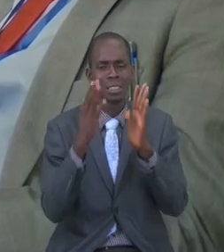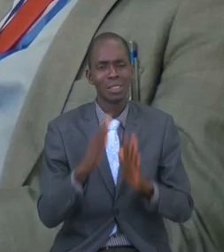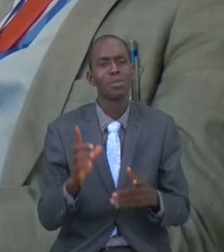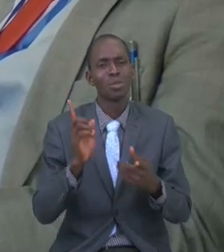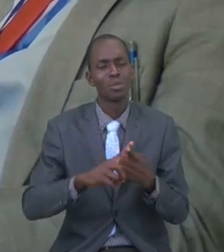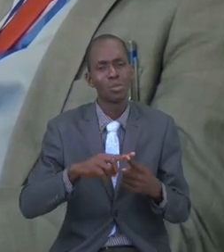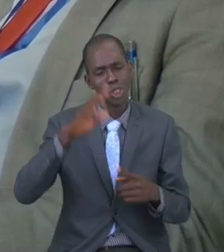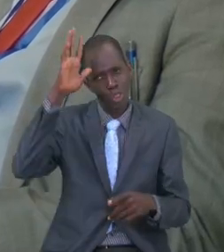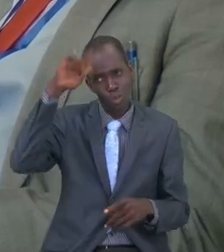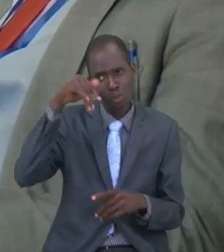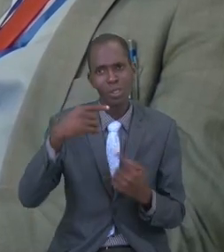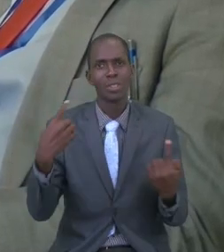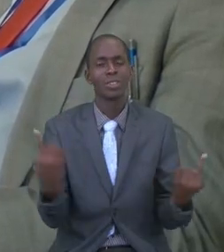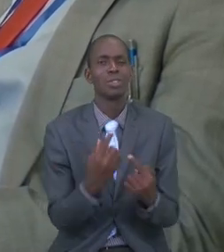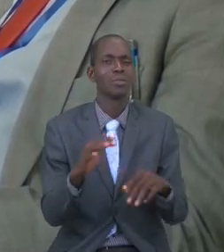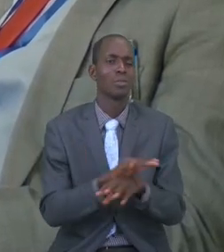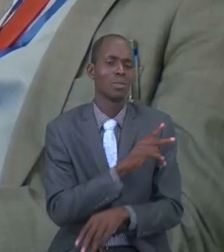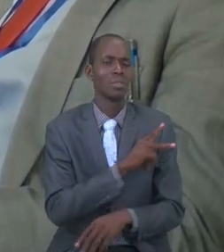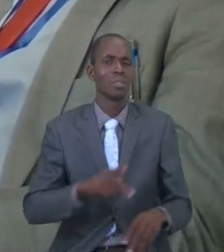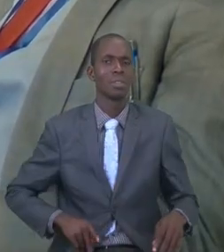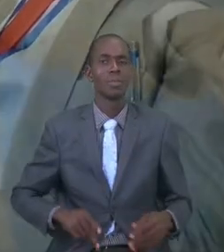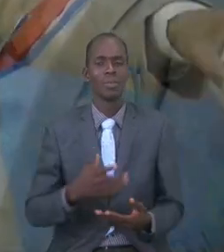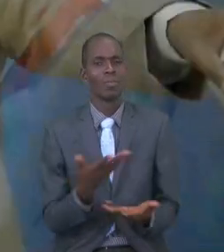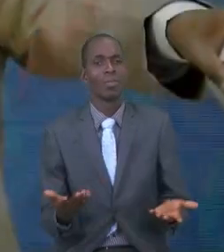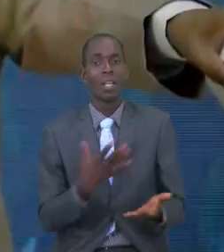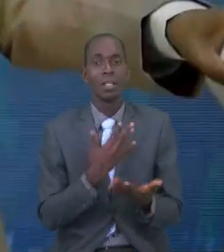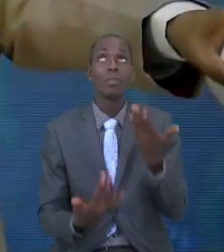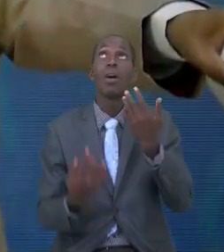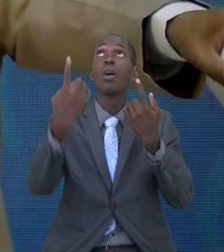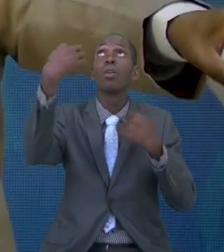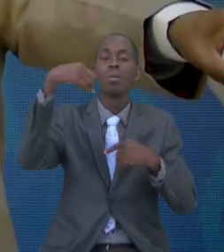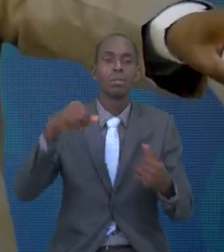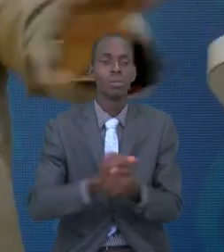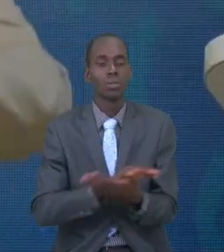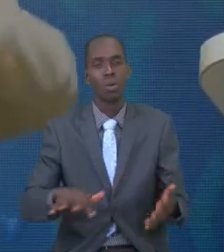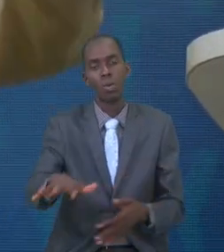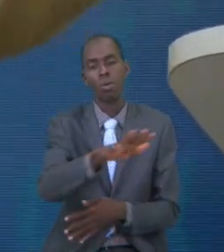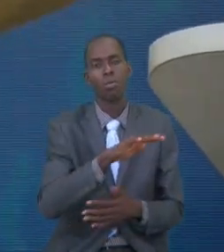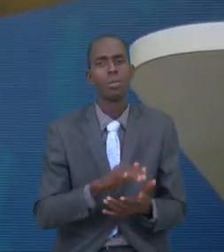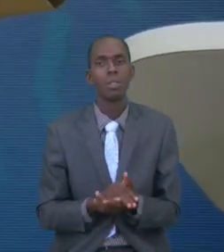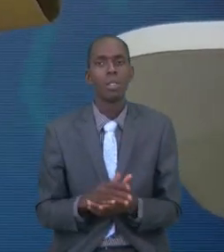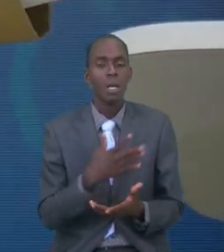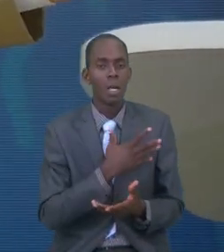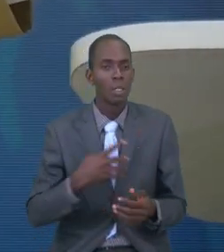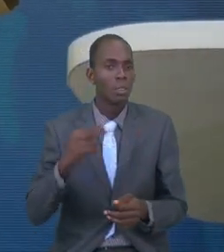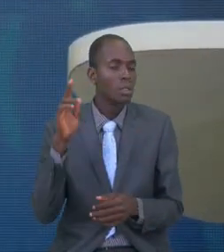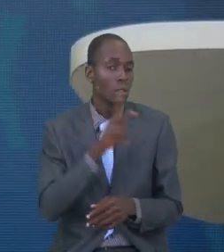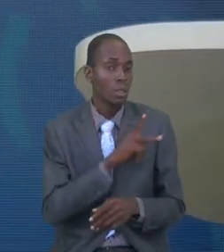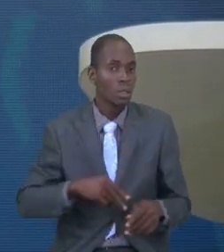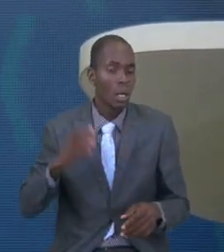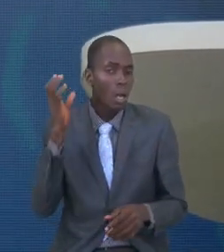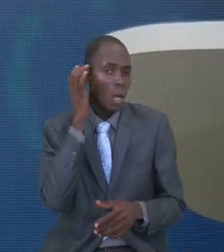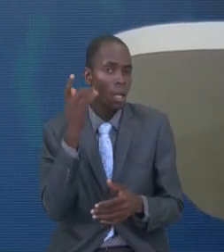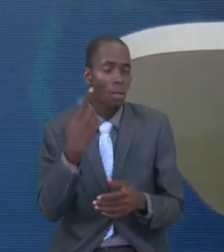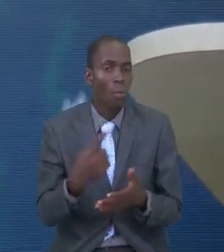You don't even have to stand up. And the fire came from heaven and consumed them. And the king had that. And the